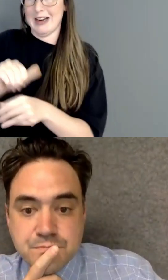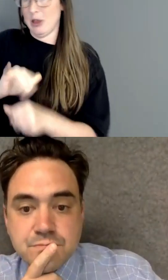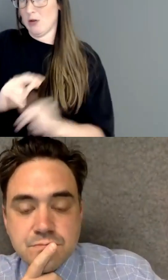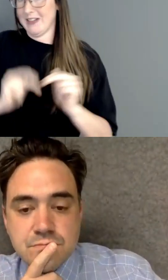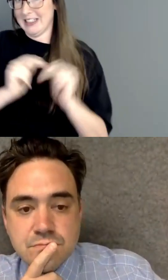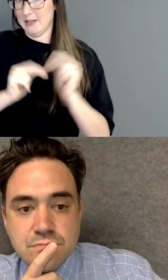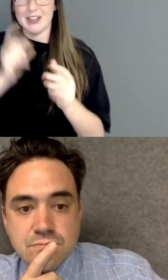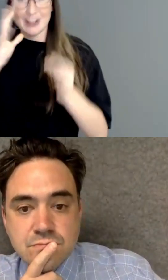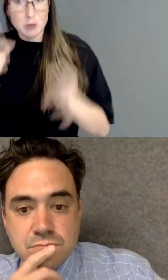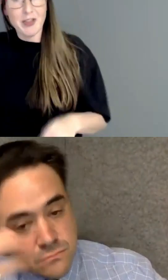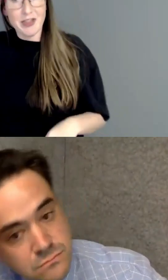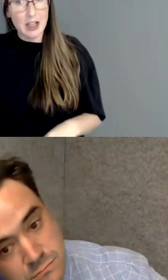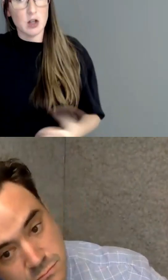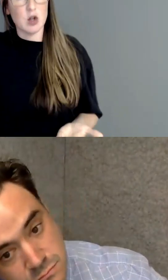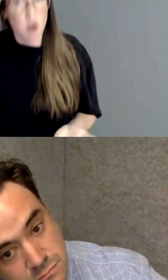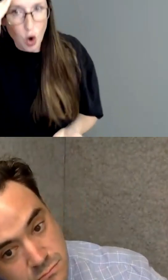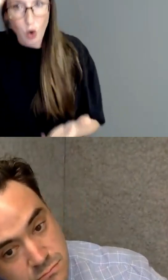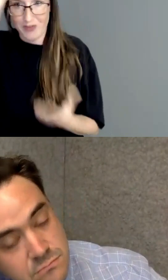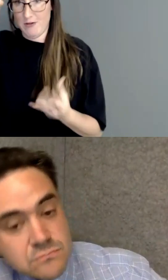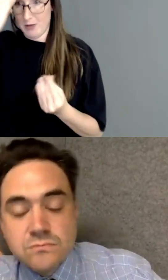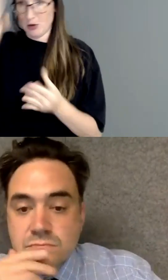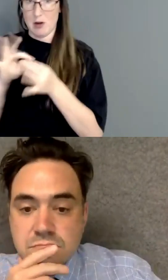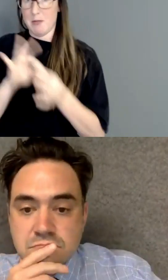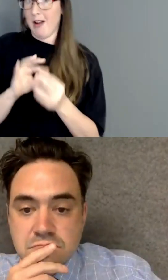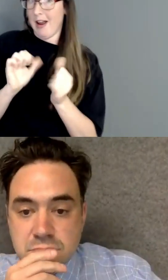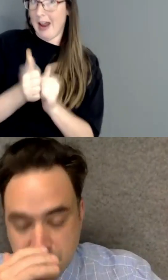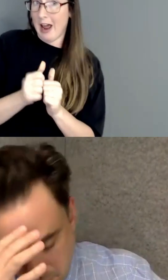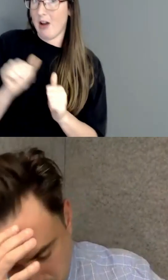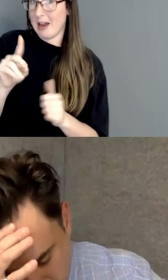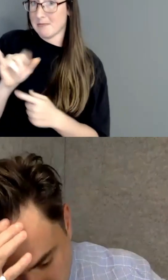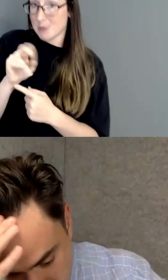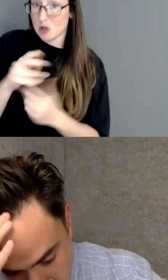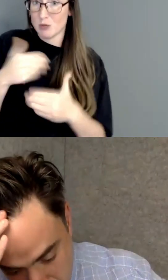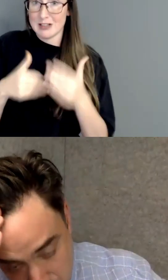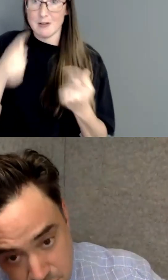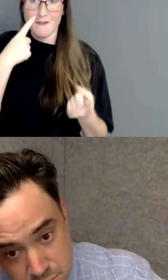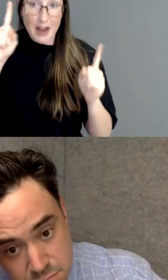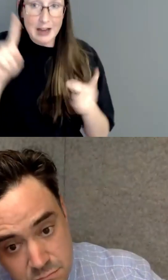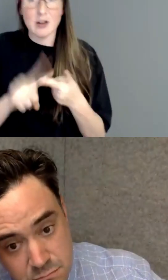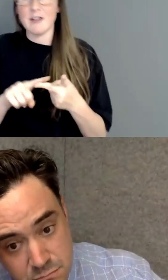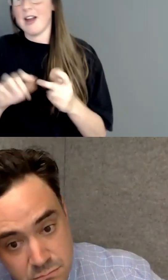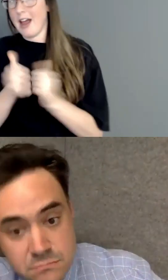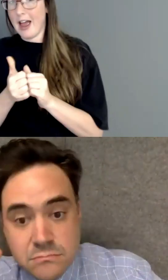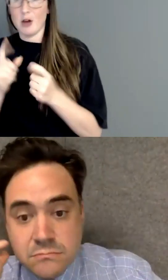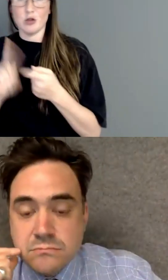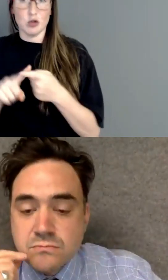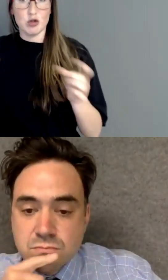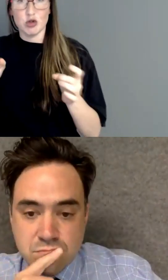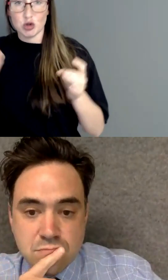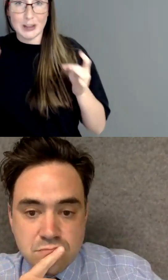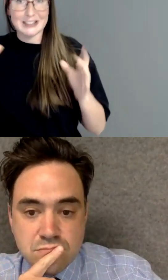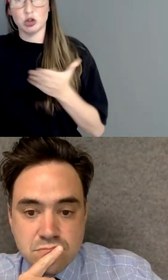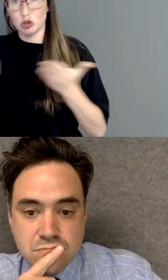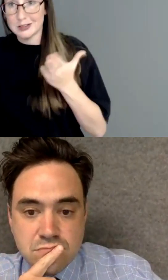to determine that they know the information around how to do an admissions procedure effectively, how to do crisis